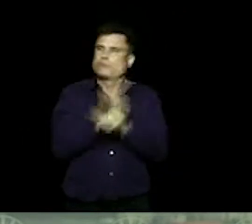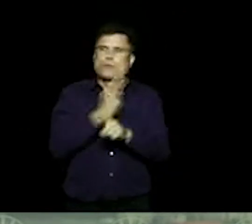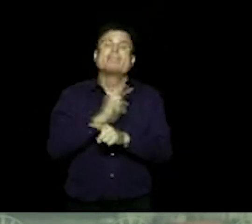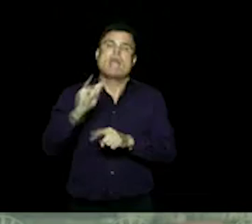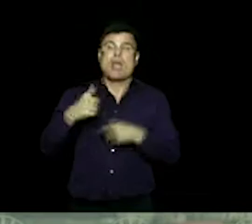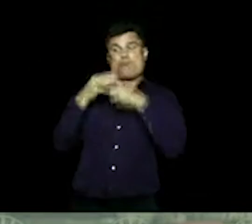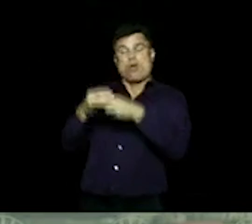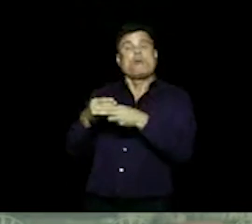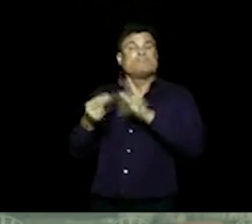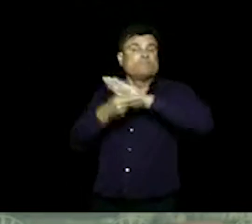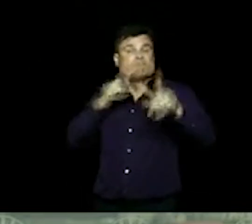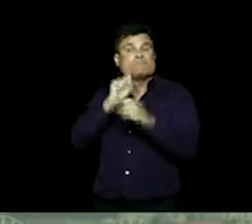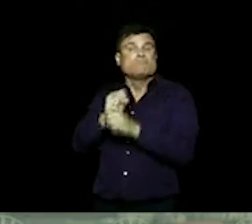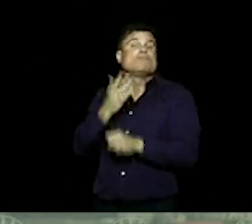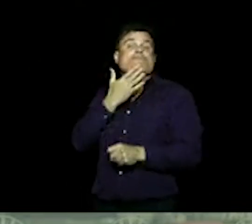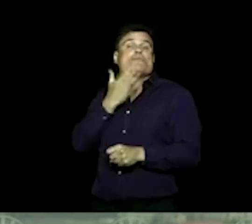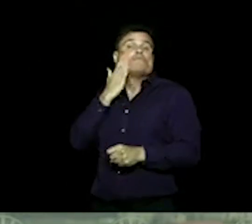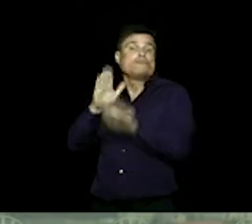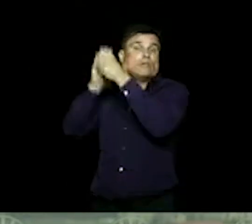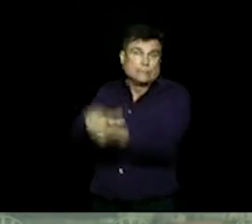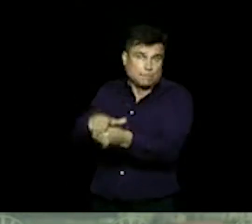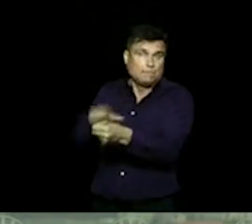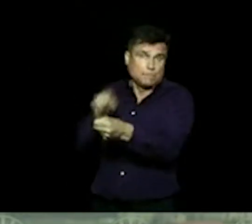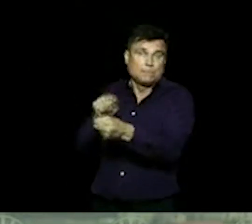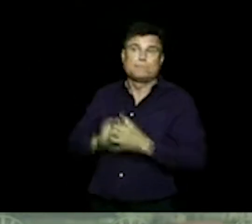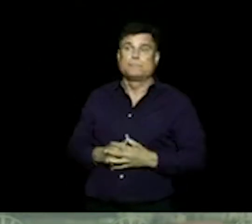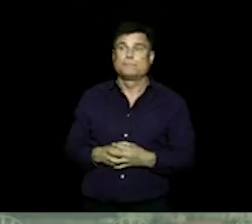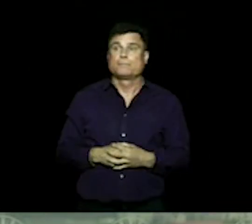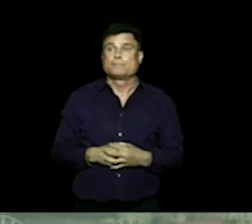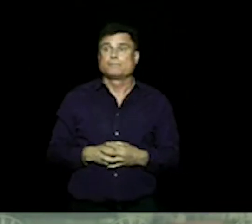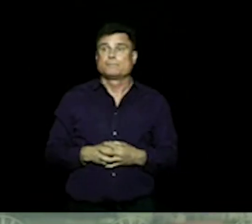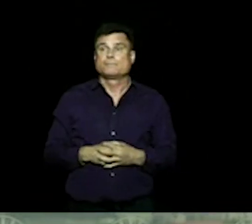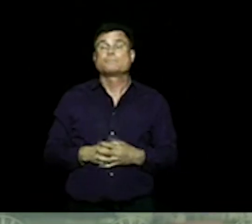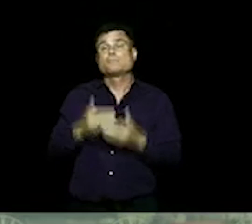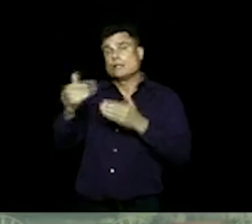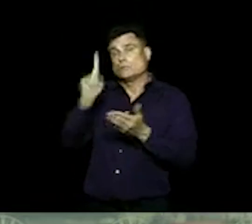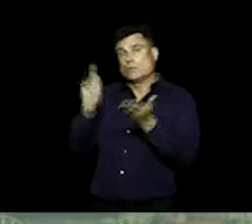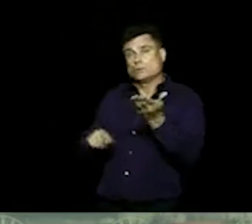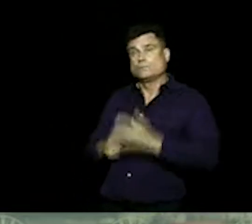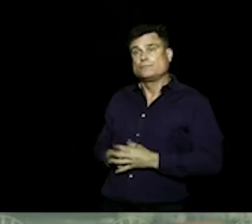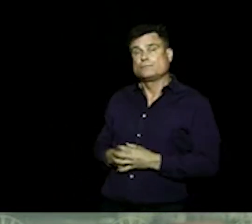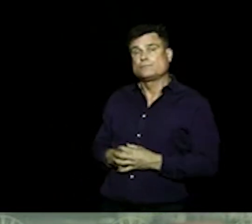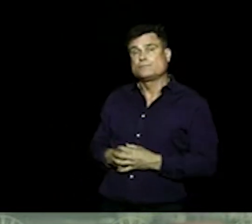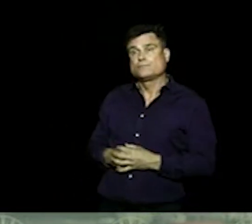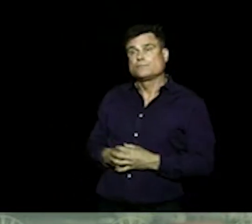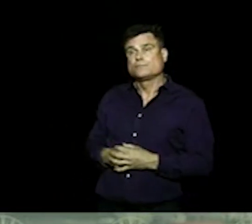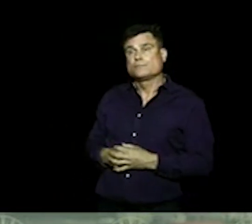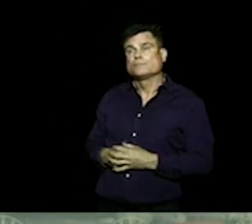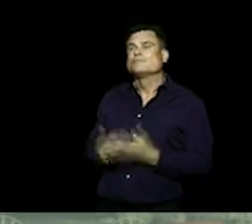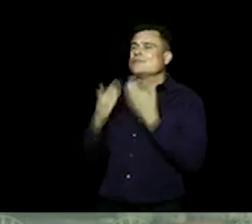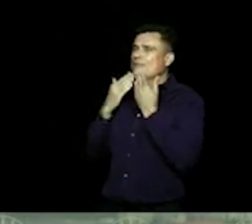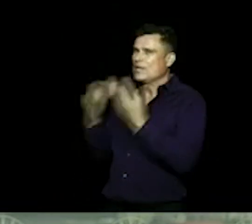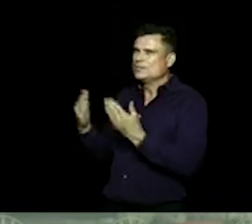Thank you. The next question is from Justine Hunter, Globe and Mail. Please go ahead. Thanks, Minister. And like Richard, I didn't hear the first part, so I don't know